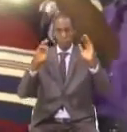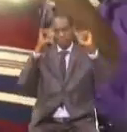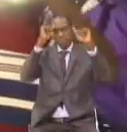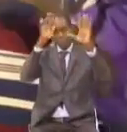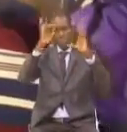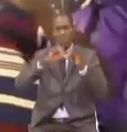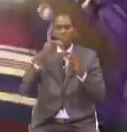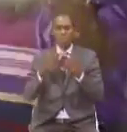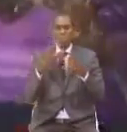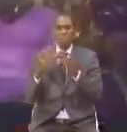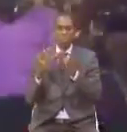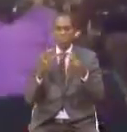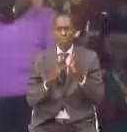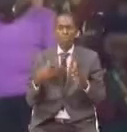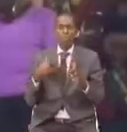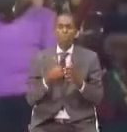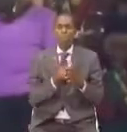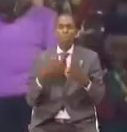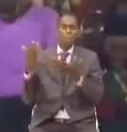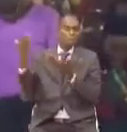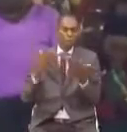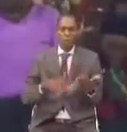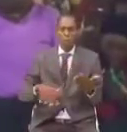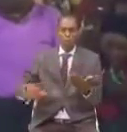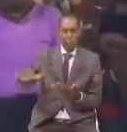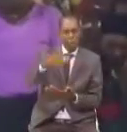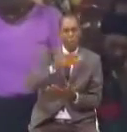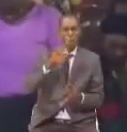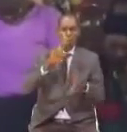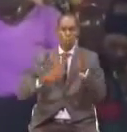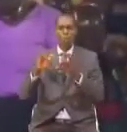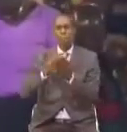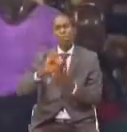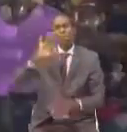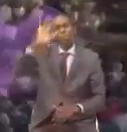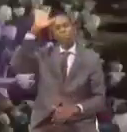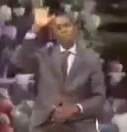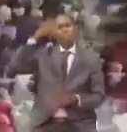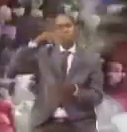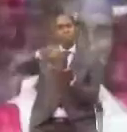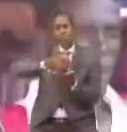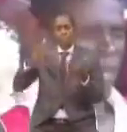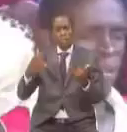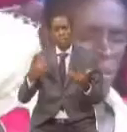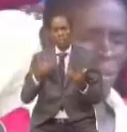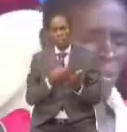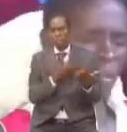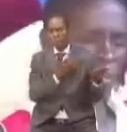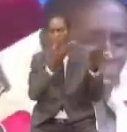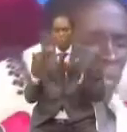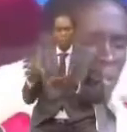of Jesus, we bring all these people who have raised up their hands and they have stood up. We bring them before you. Grant